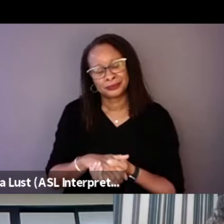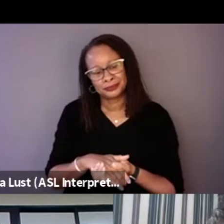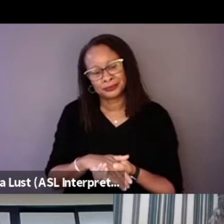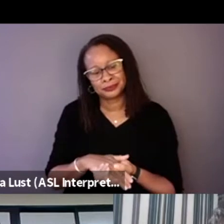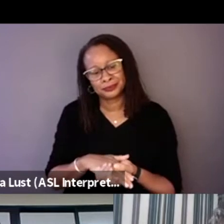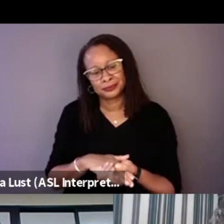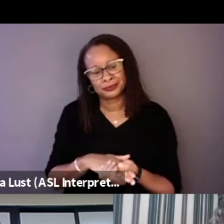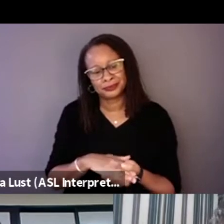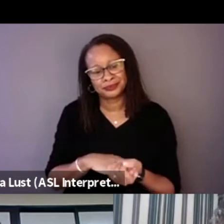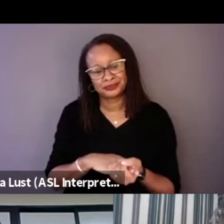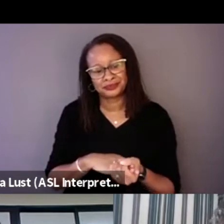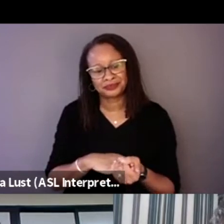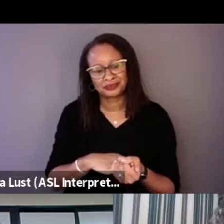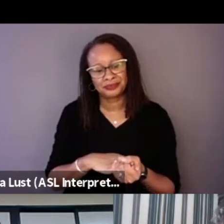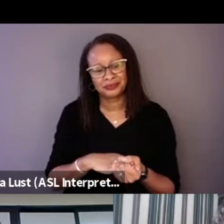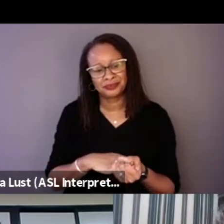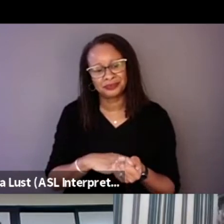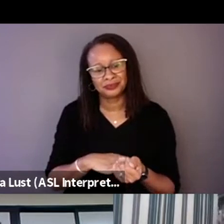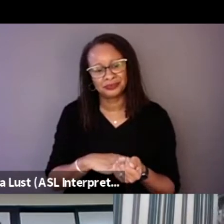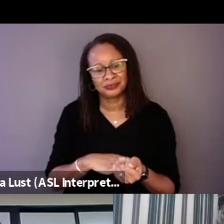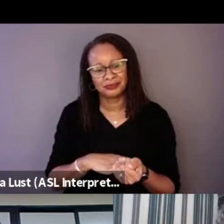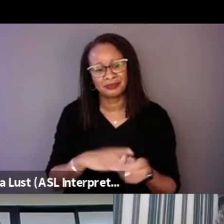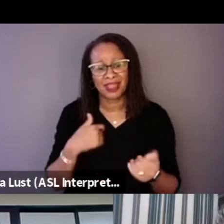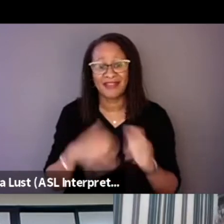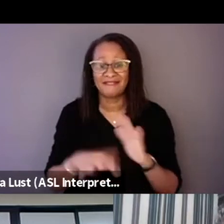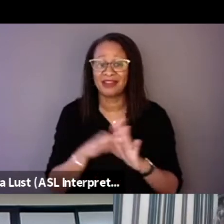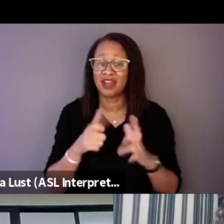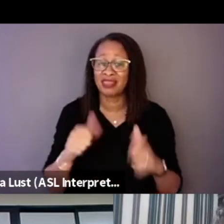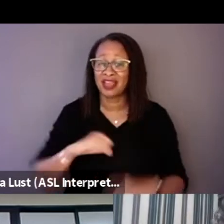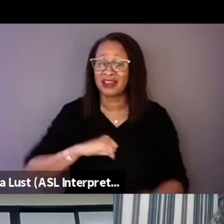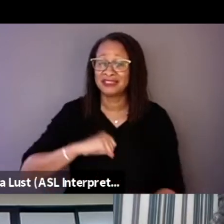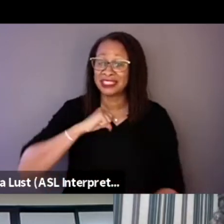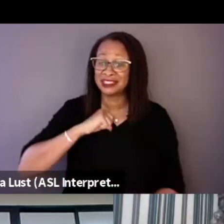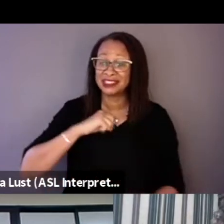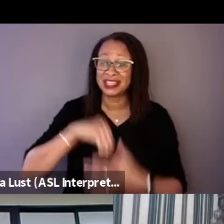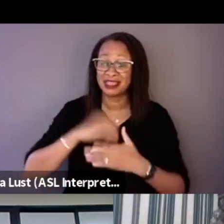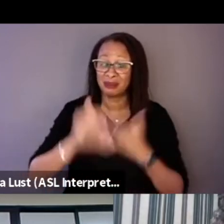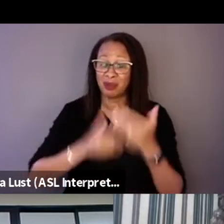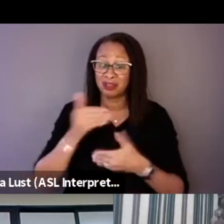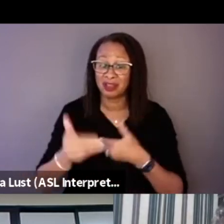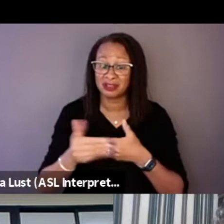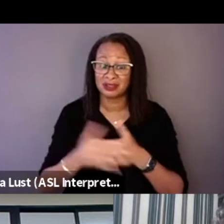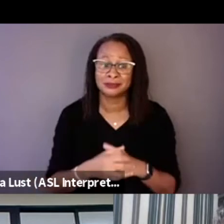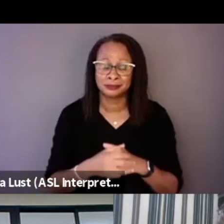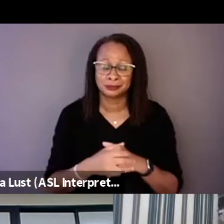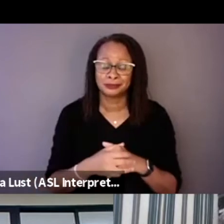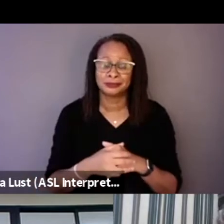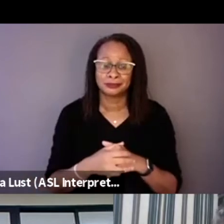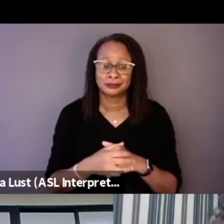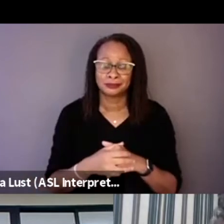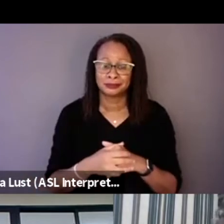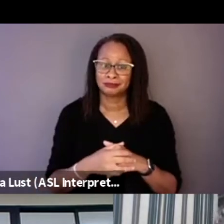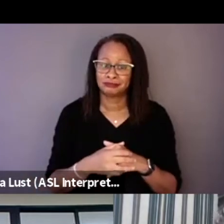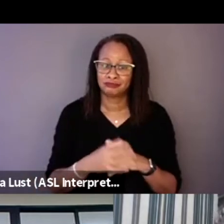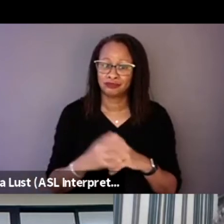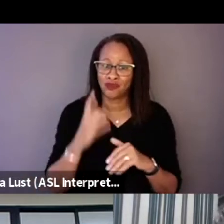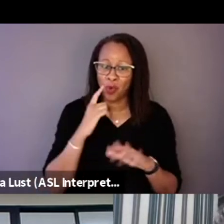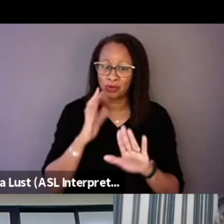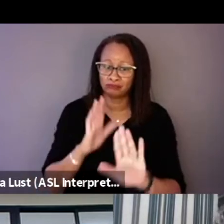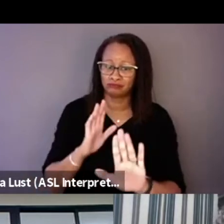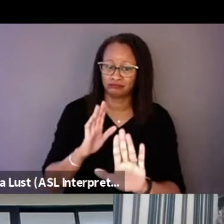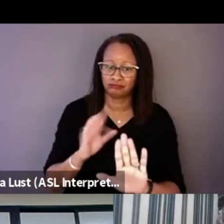I just found a lot of dignity in that process in terms of one's own humanity